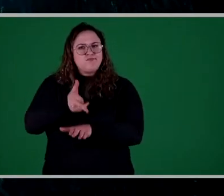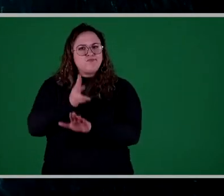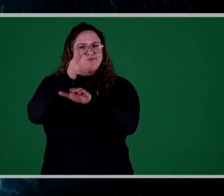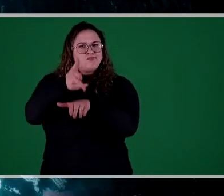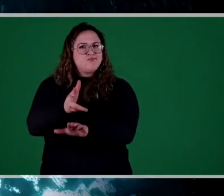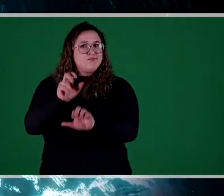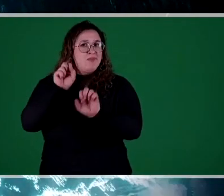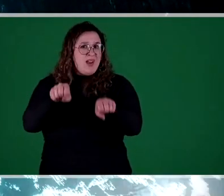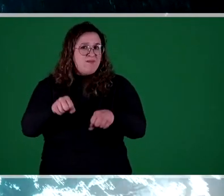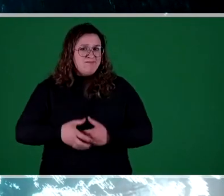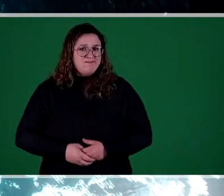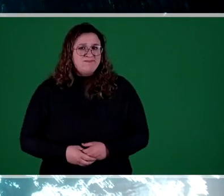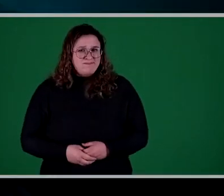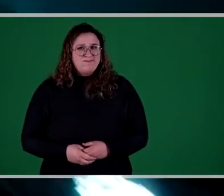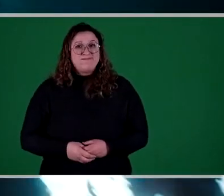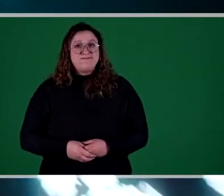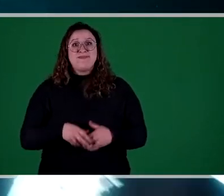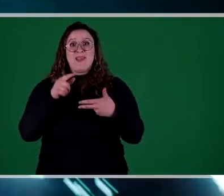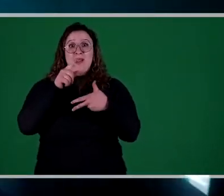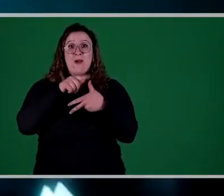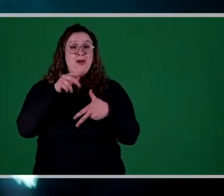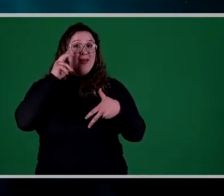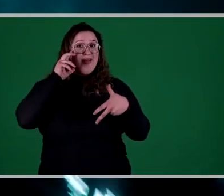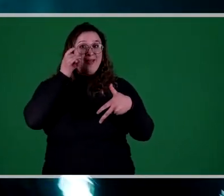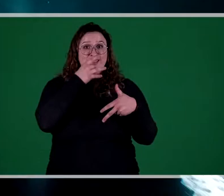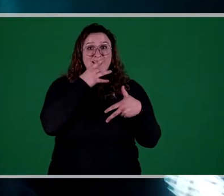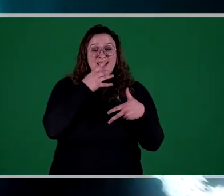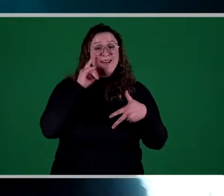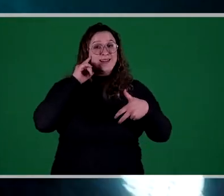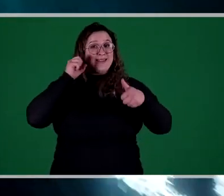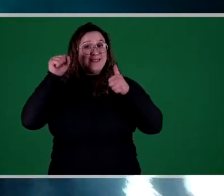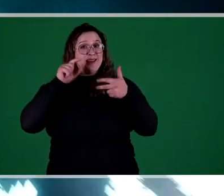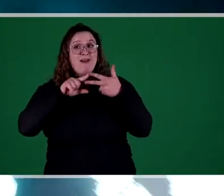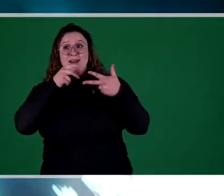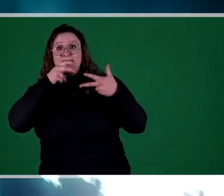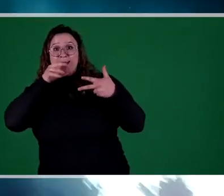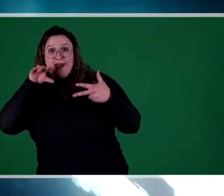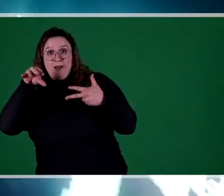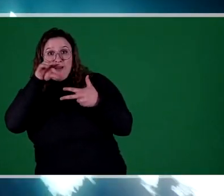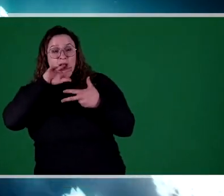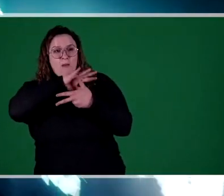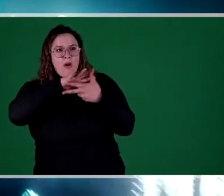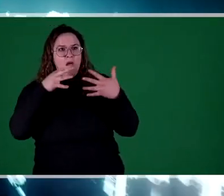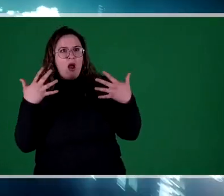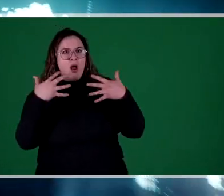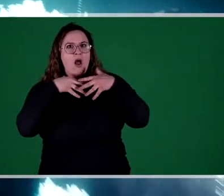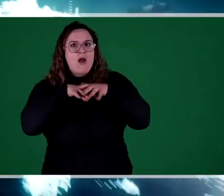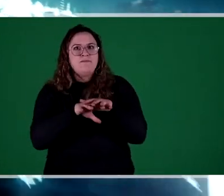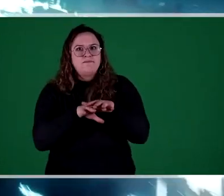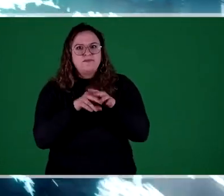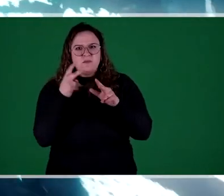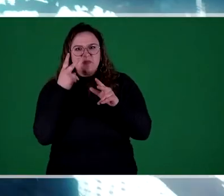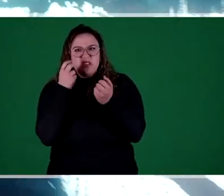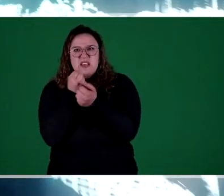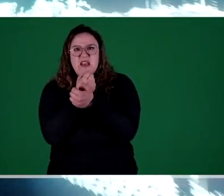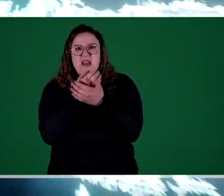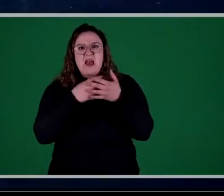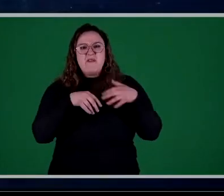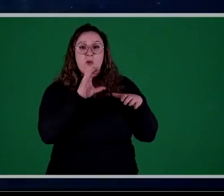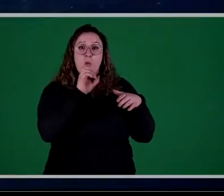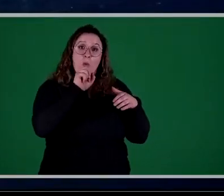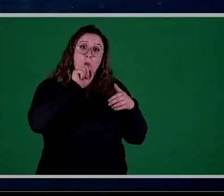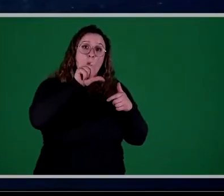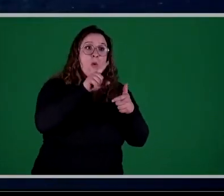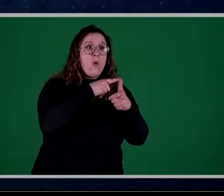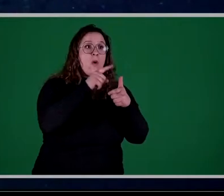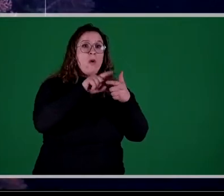Together, the sonar and LiDAR reveal the location and size of delicate deep-sea corals, sponges,